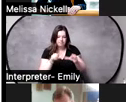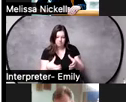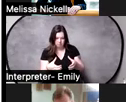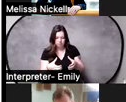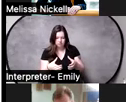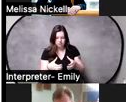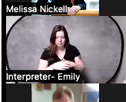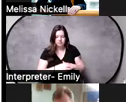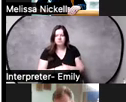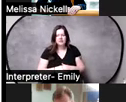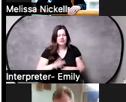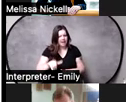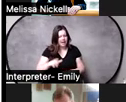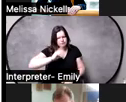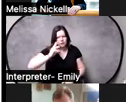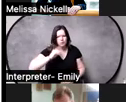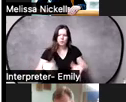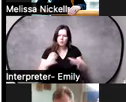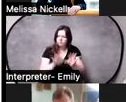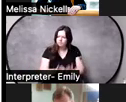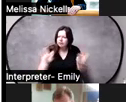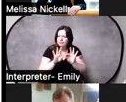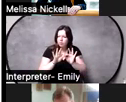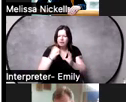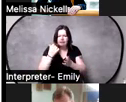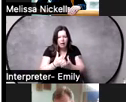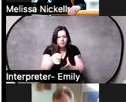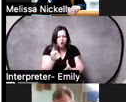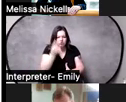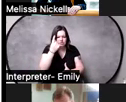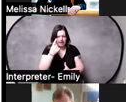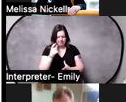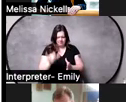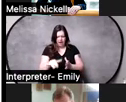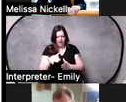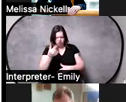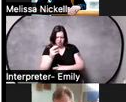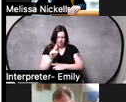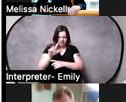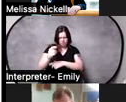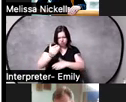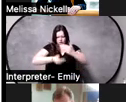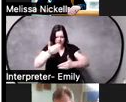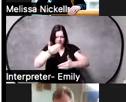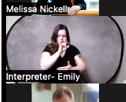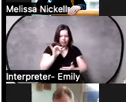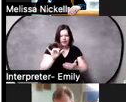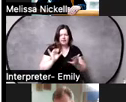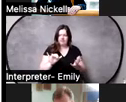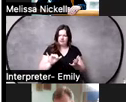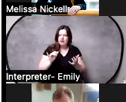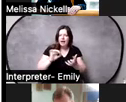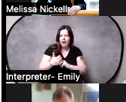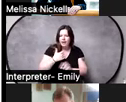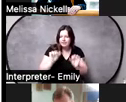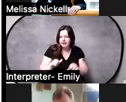so valuable to help sort of understand the process and learn ways to improve your